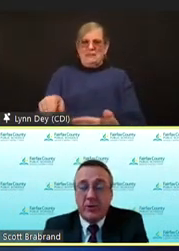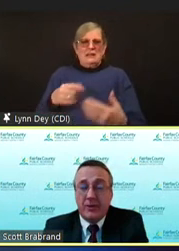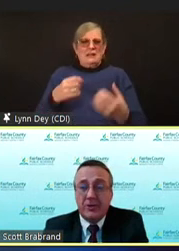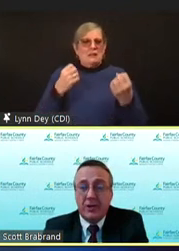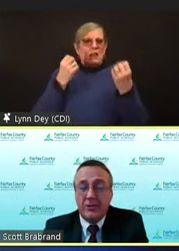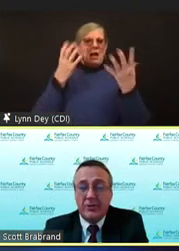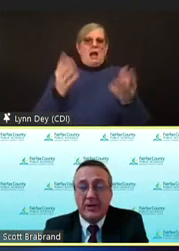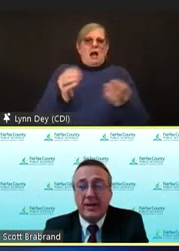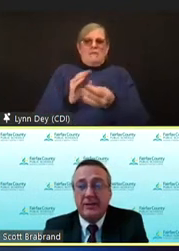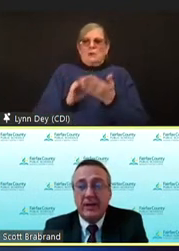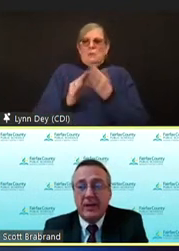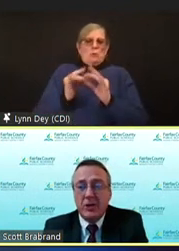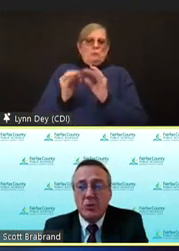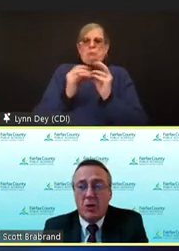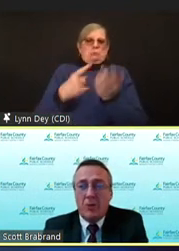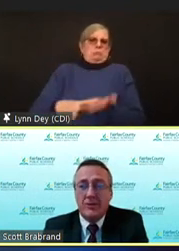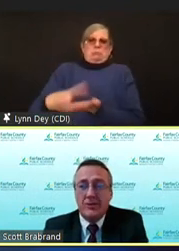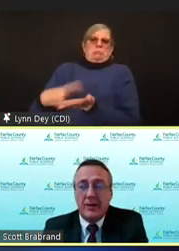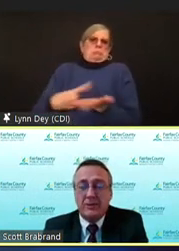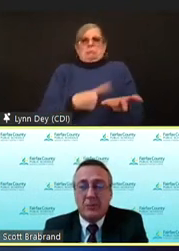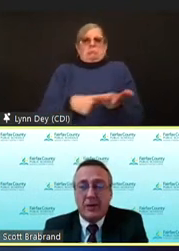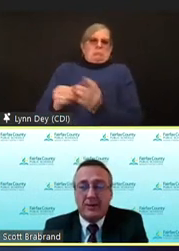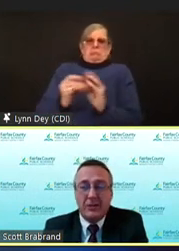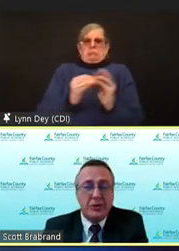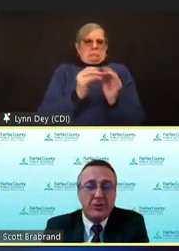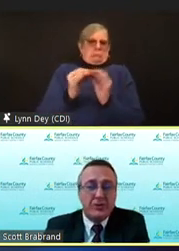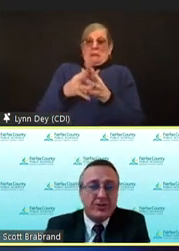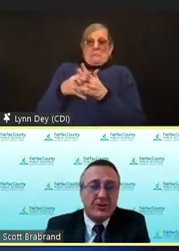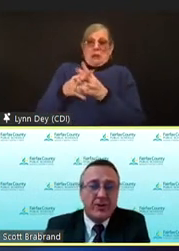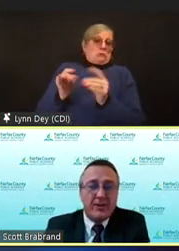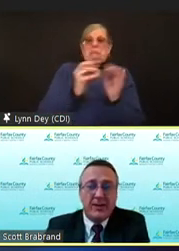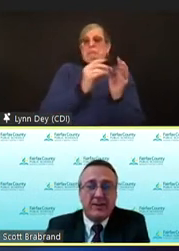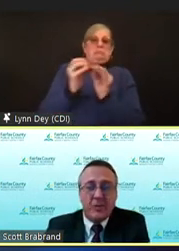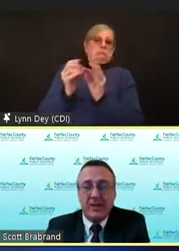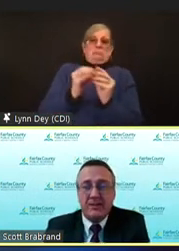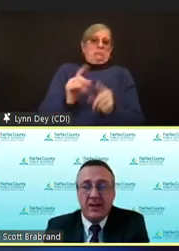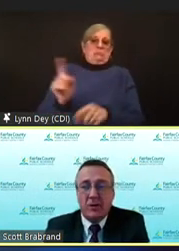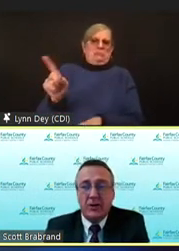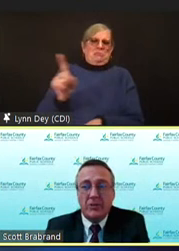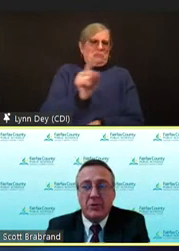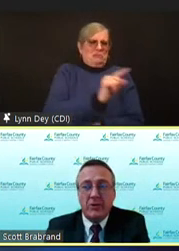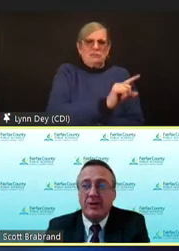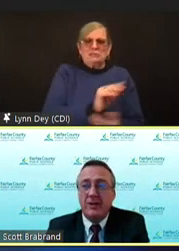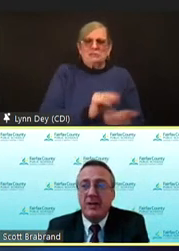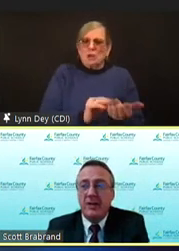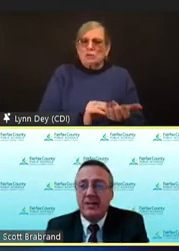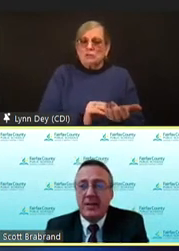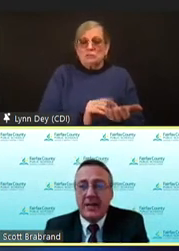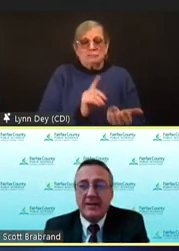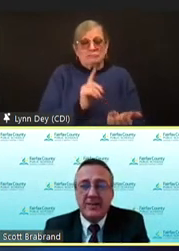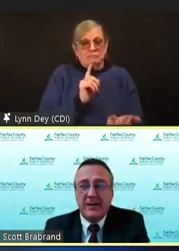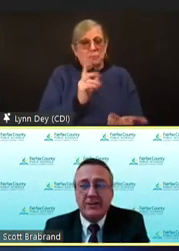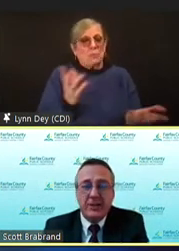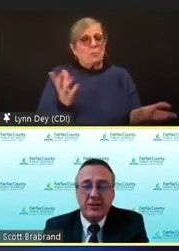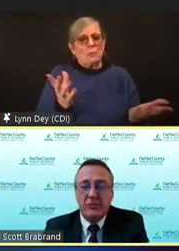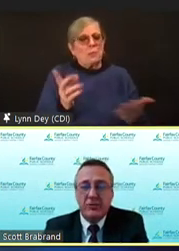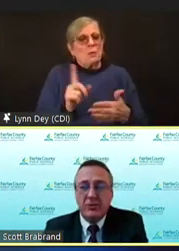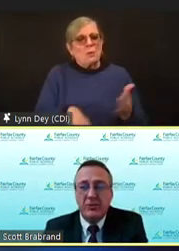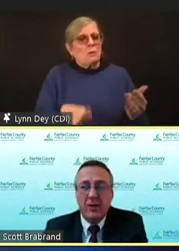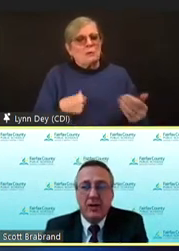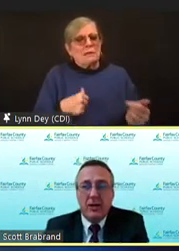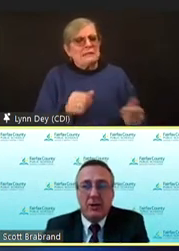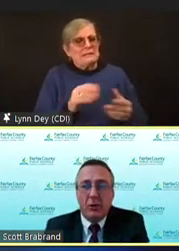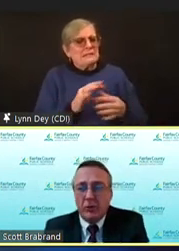and across our country. And you all as practitioners, is there anything that we can tell our community tonight as they continue